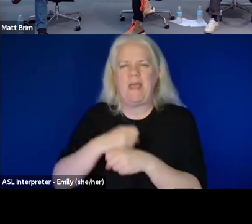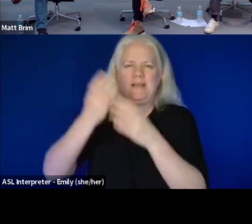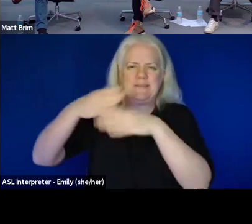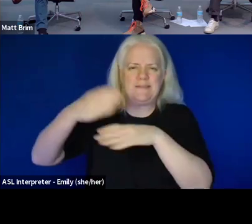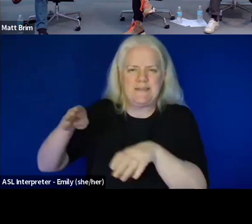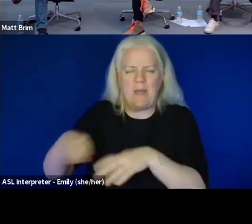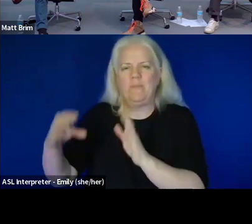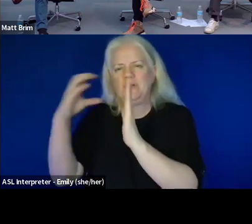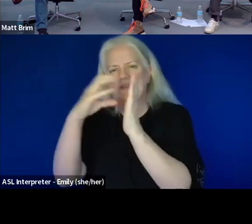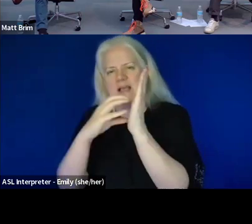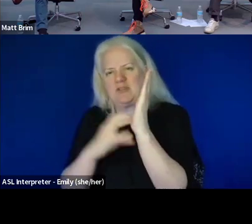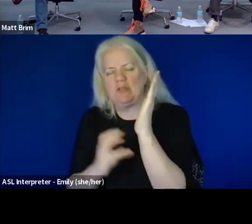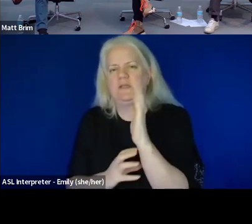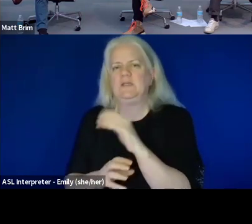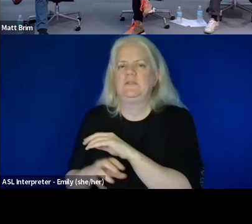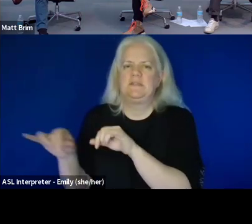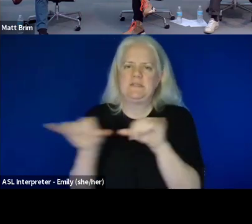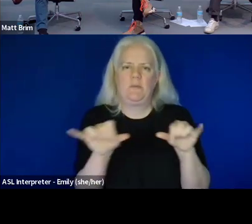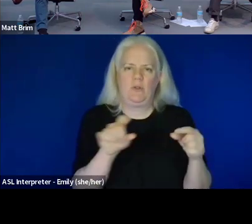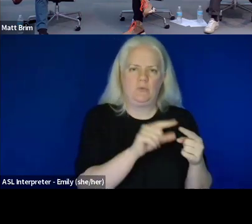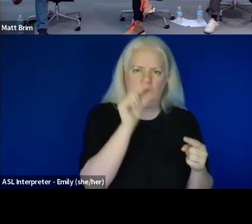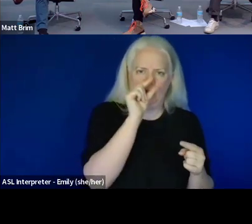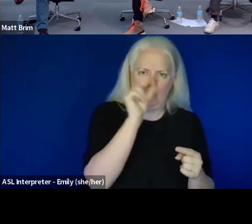to Google surveys in that way as well.